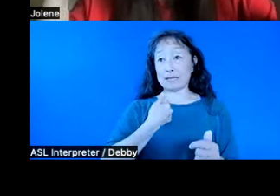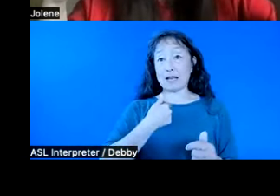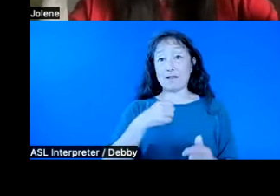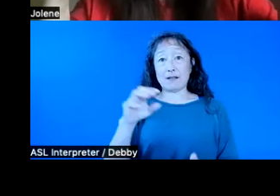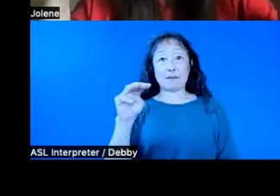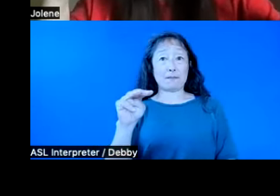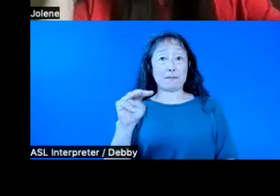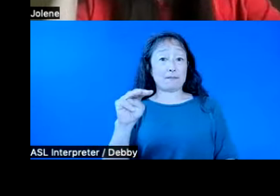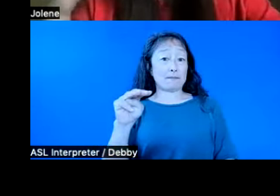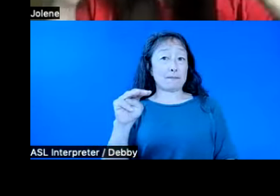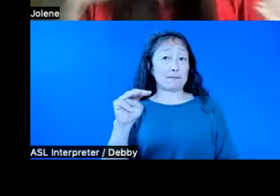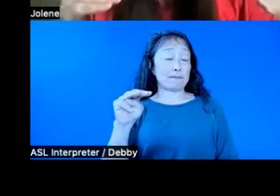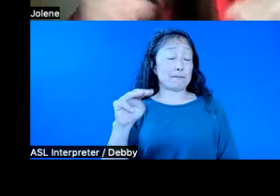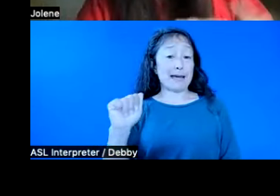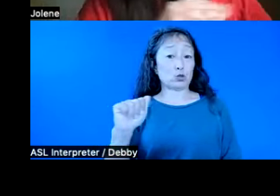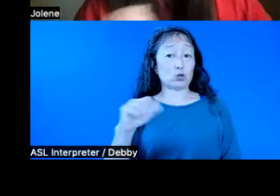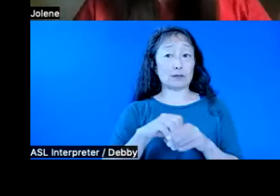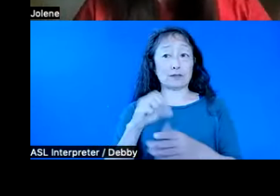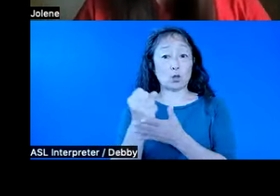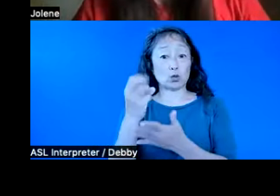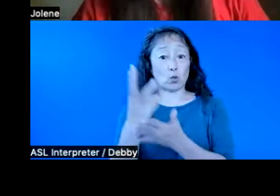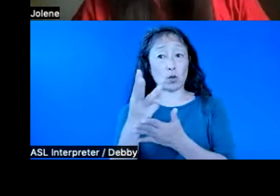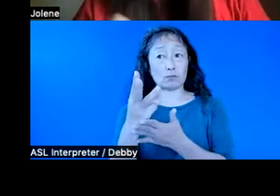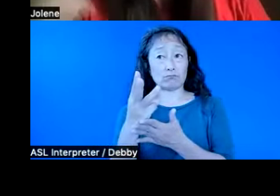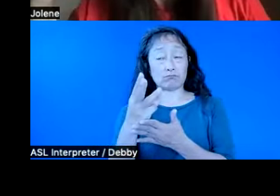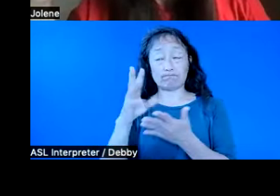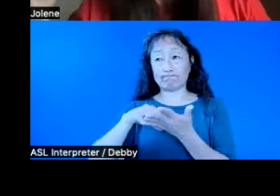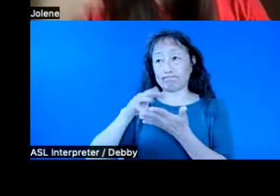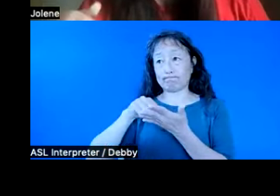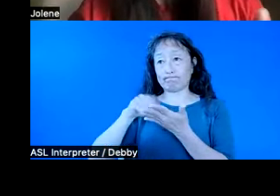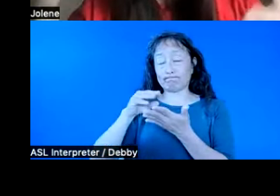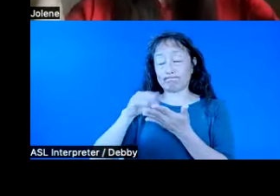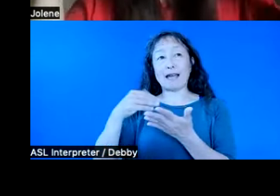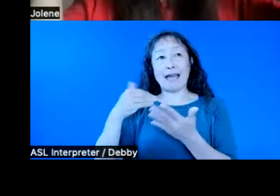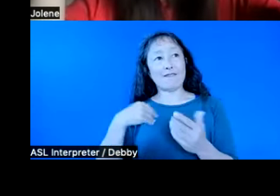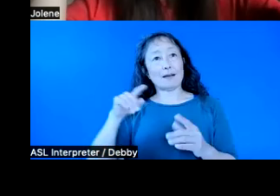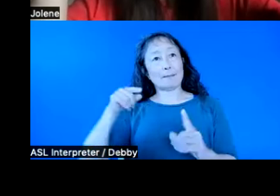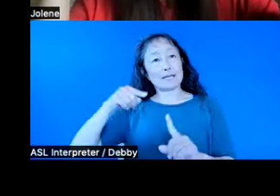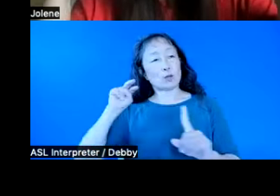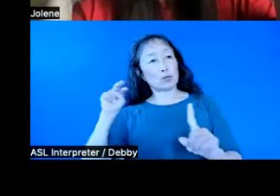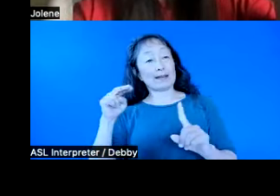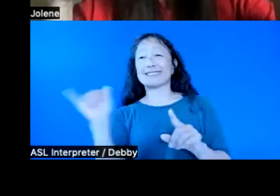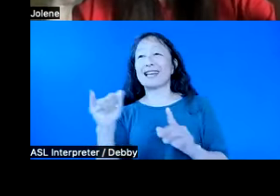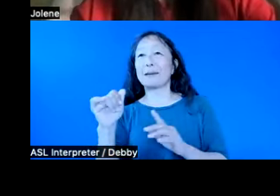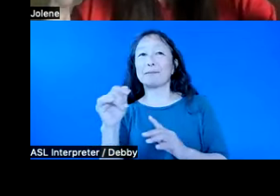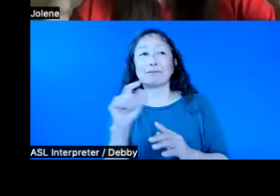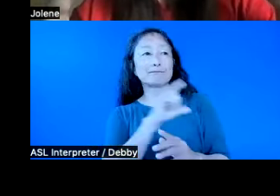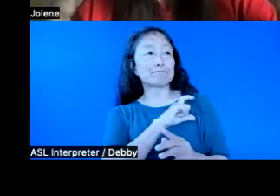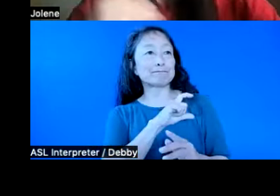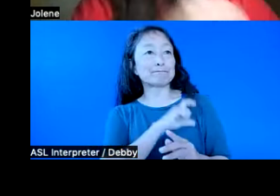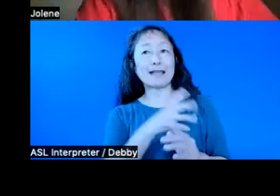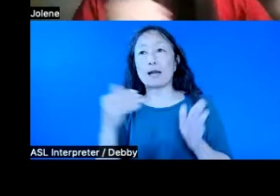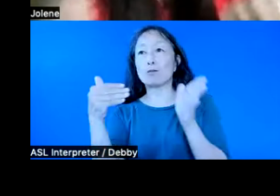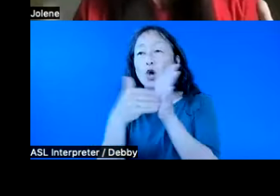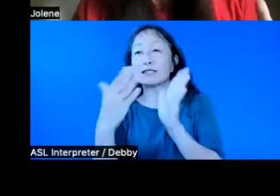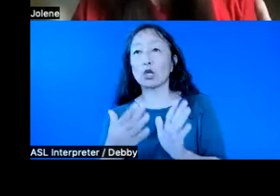different ways that I now think about things due to that. Same is said with law enforcement. Prosecutors think through things in a very different lens